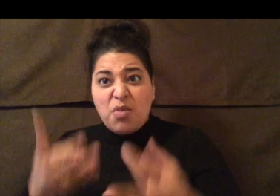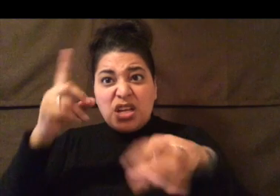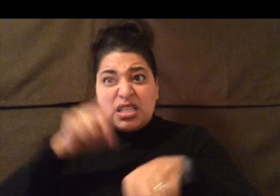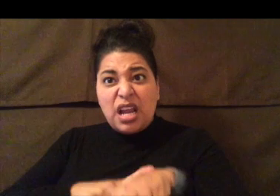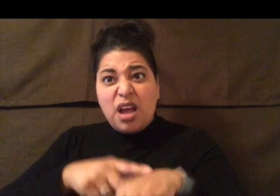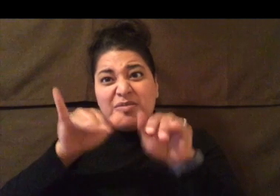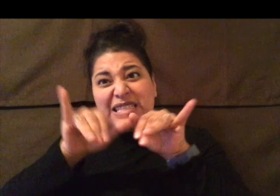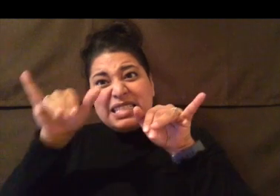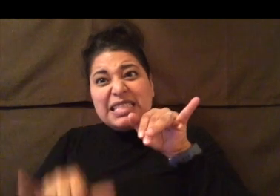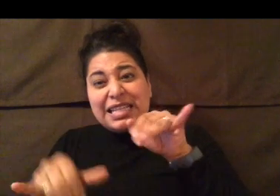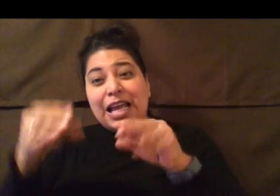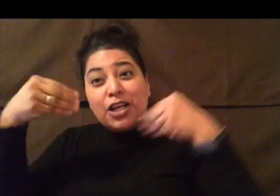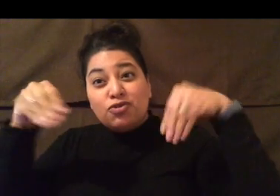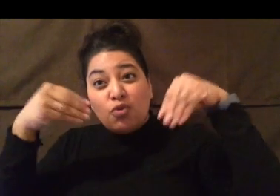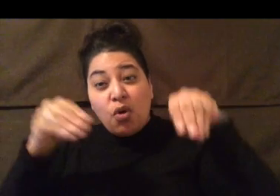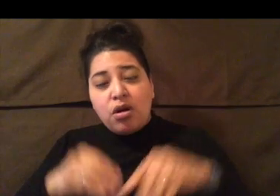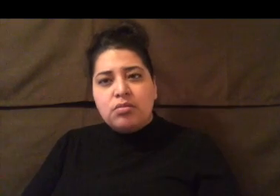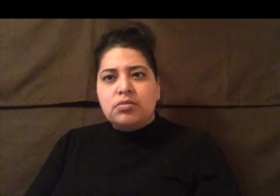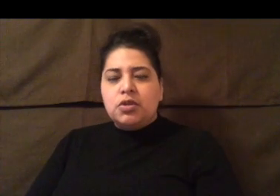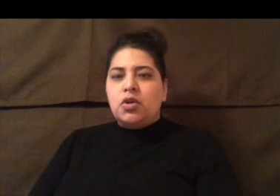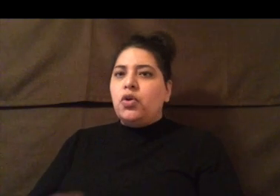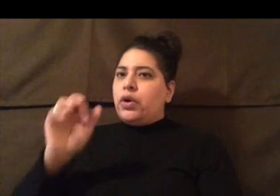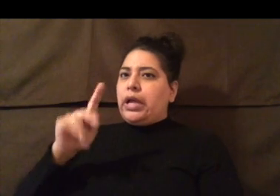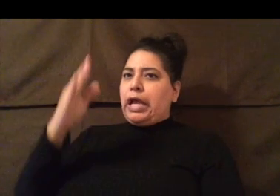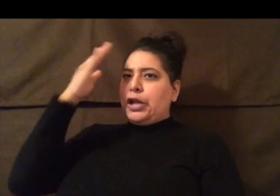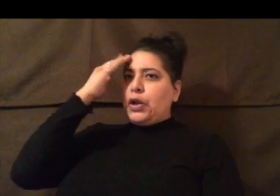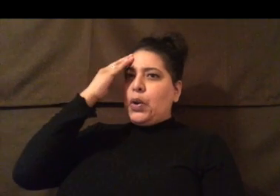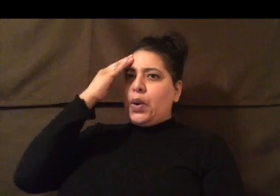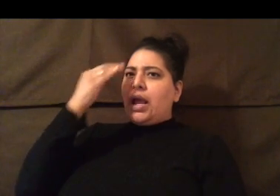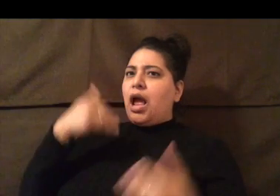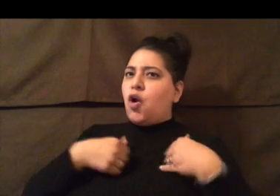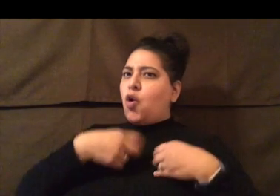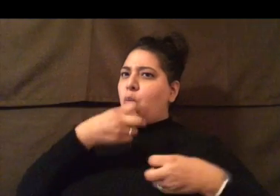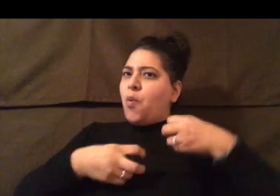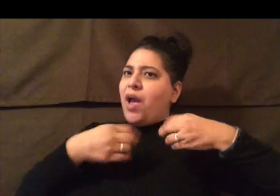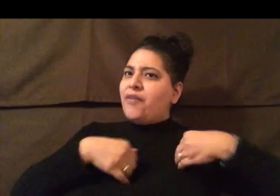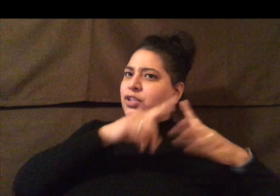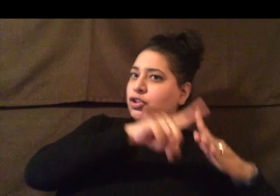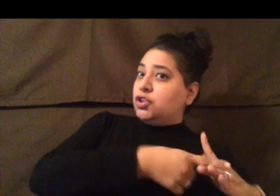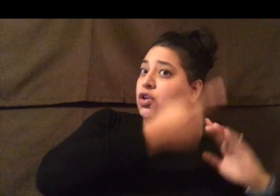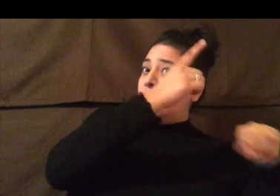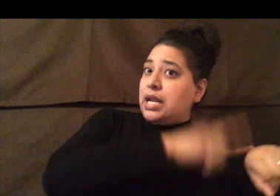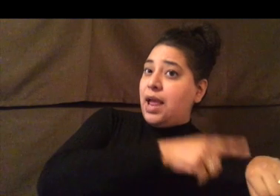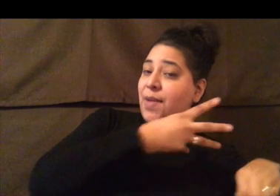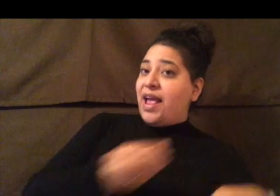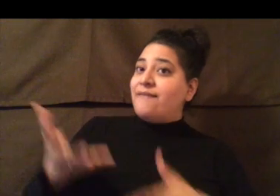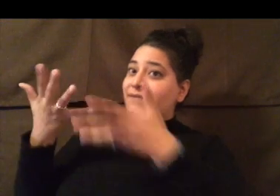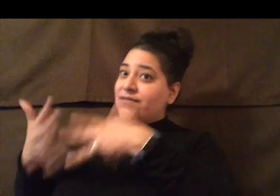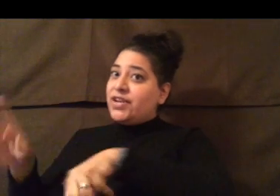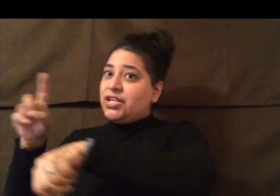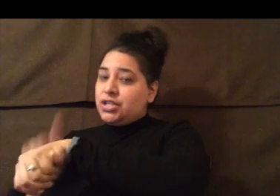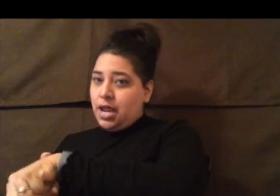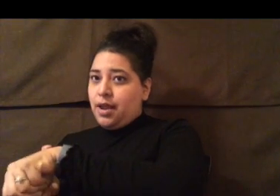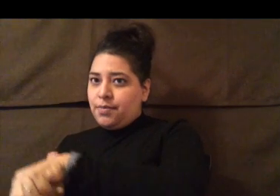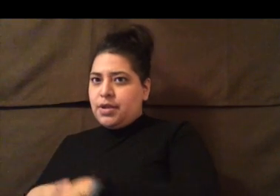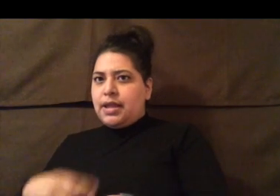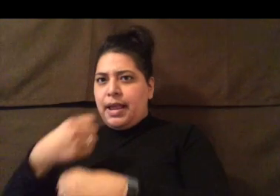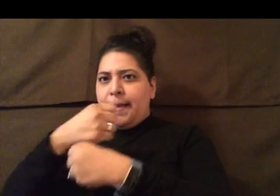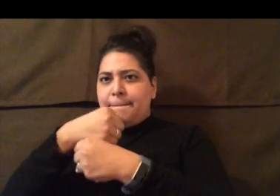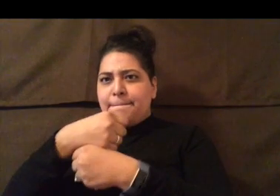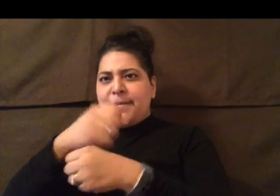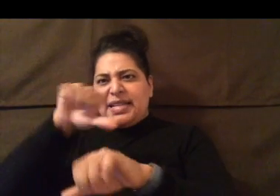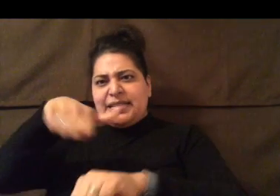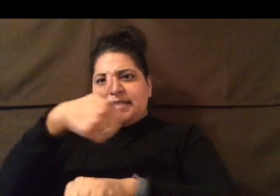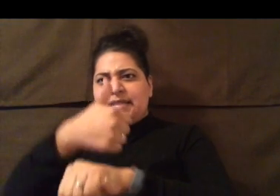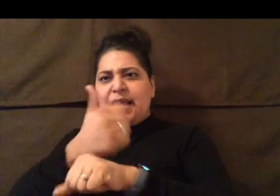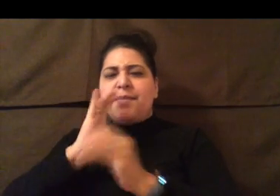shopping at the store? Okay, so we know that we are still working with the problems where we have the beginning time and we have the end time. So